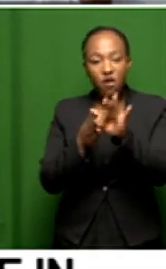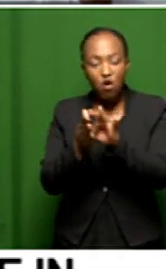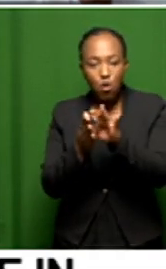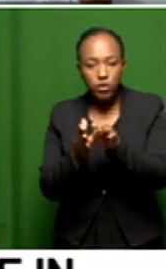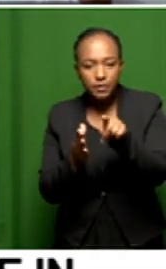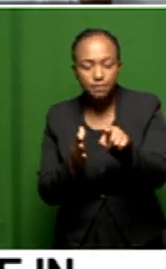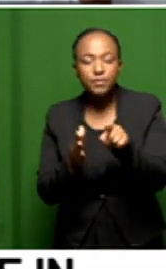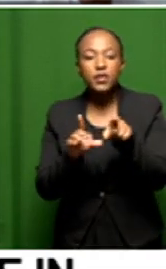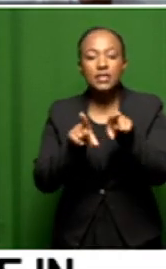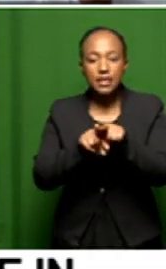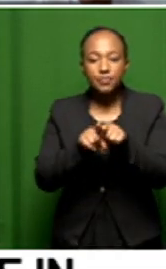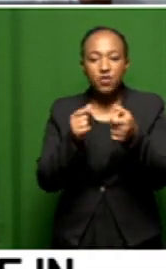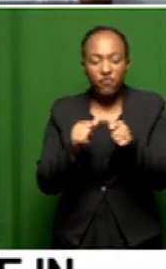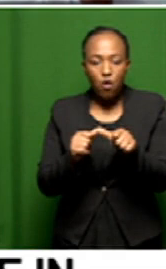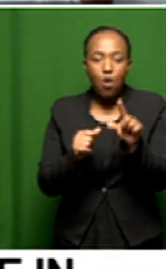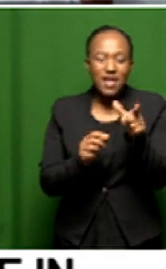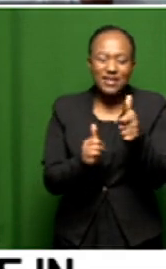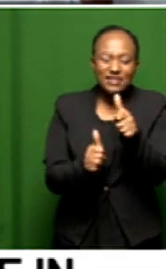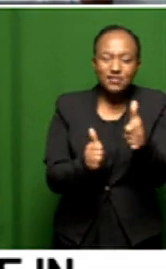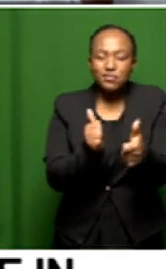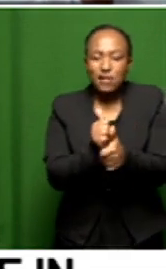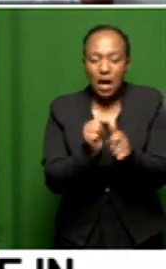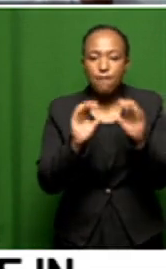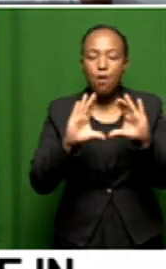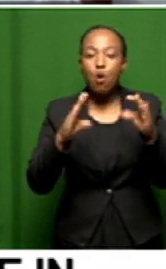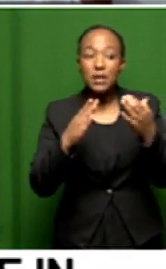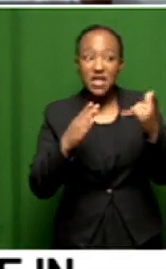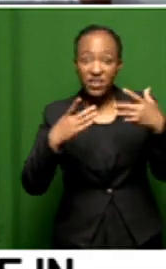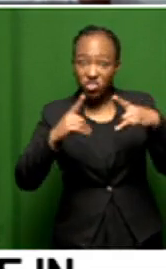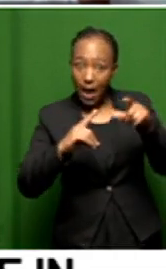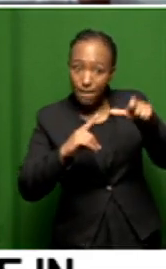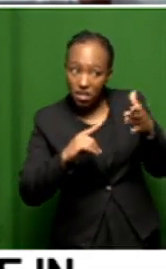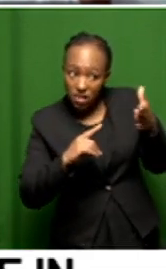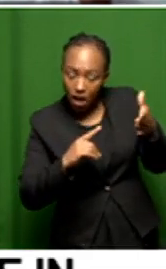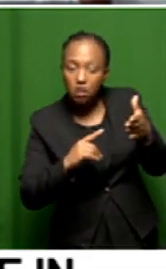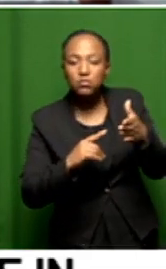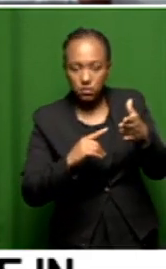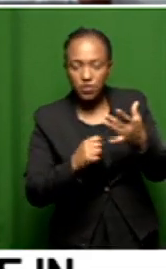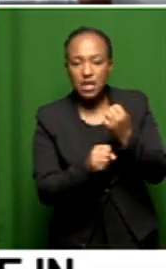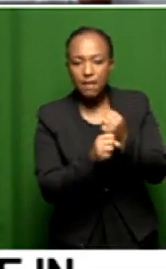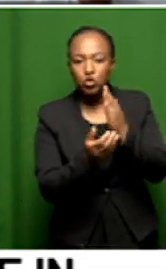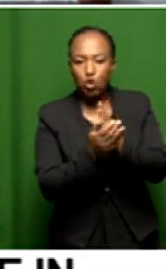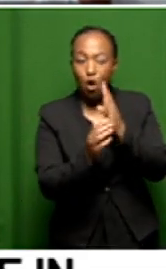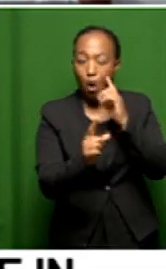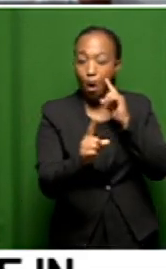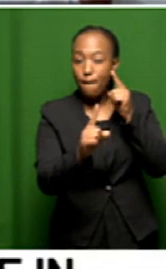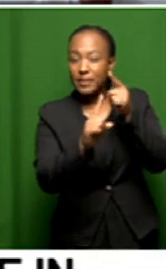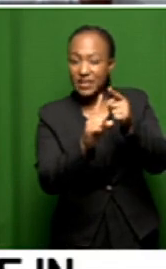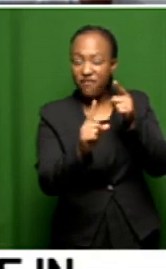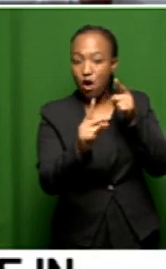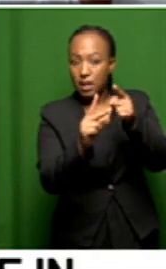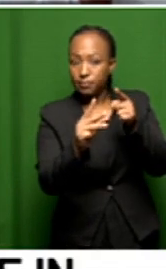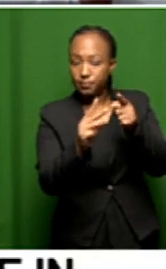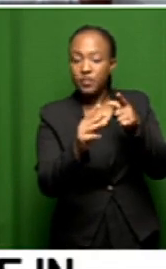when it comes to also in subcommittees, if they chair subcommittees, they ensure that every objectives of that council